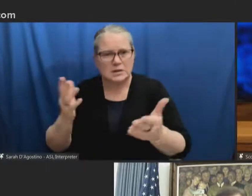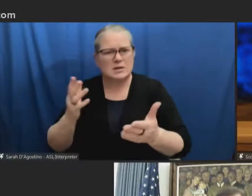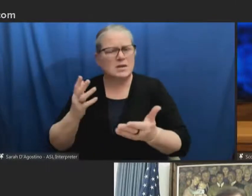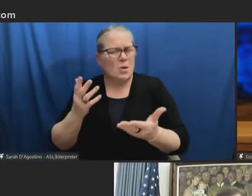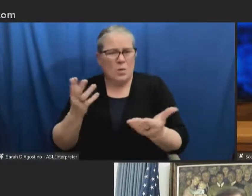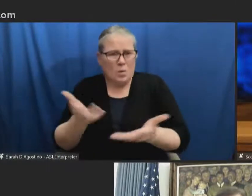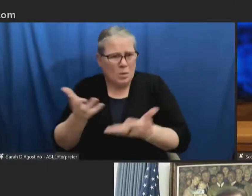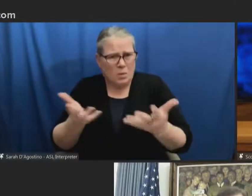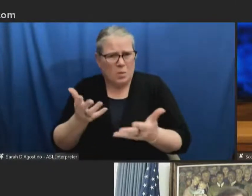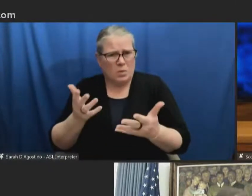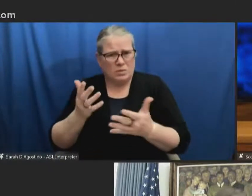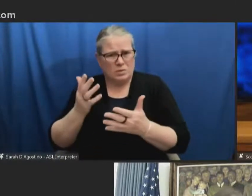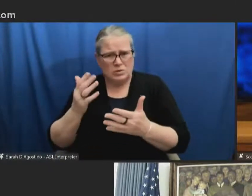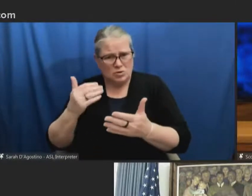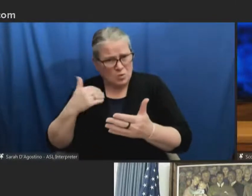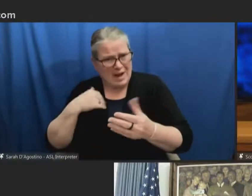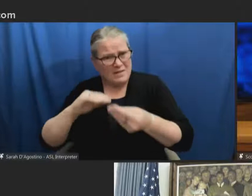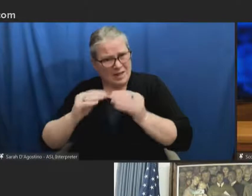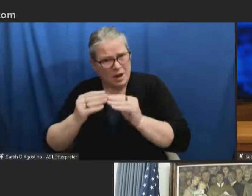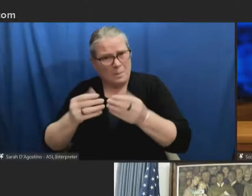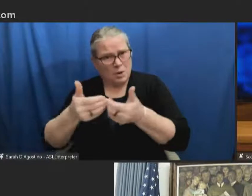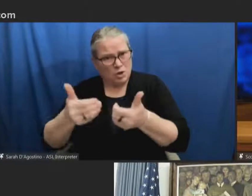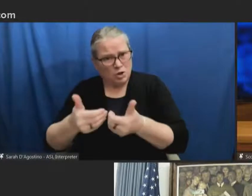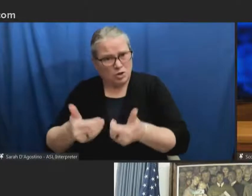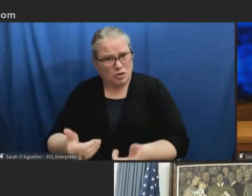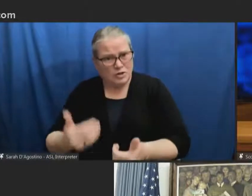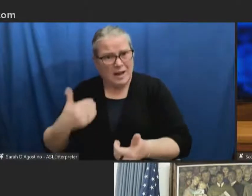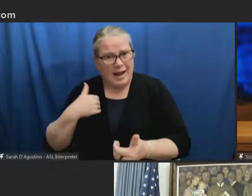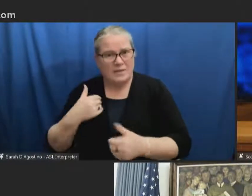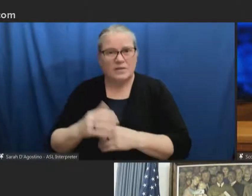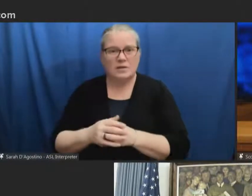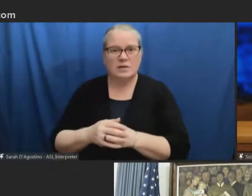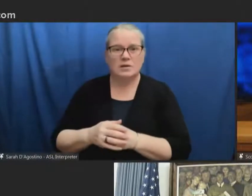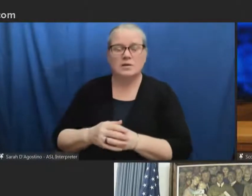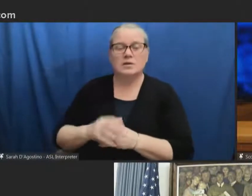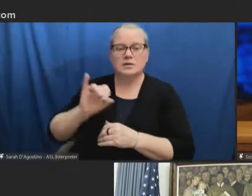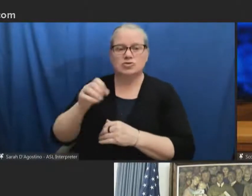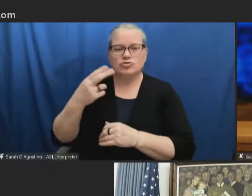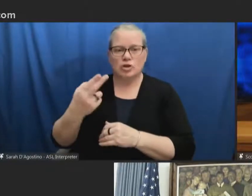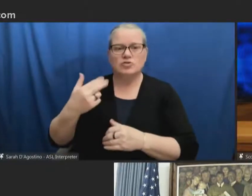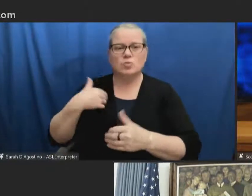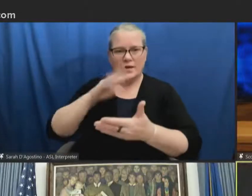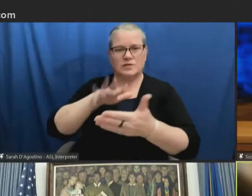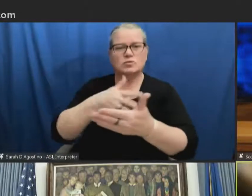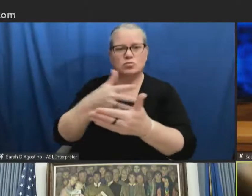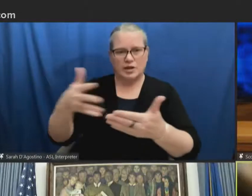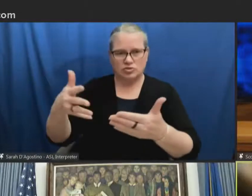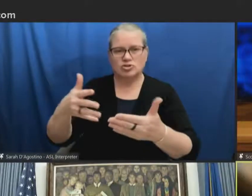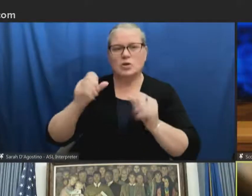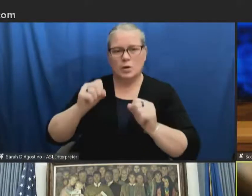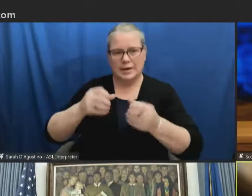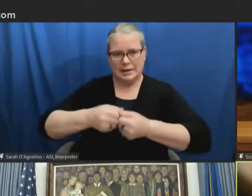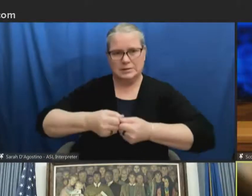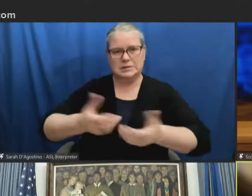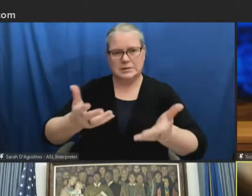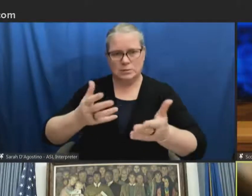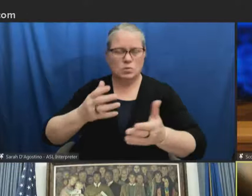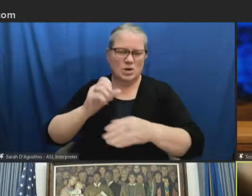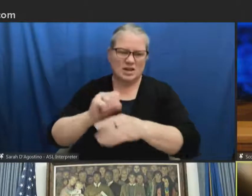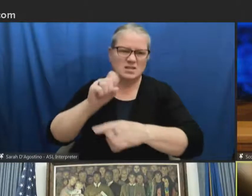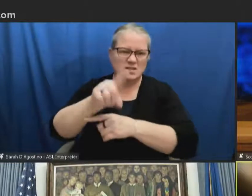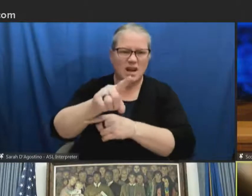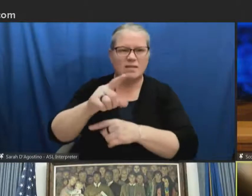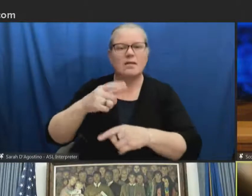some way to figure that out, or some? Yeah, Dave, we can send you a spreadsheet, but it is 3.1 million have been distributed so far. We probably have